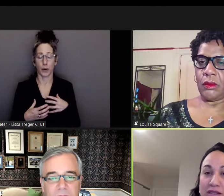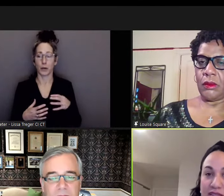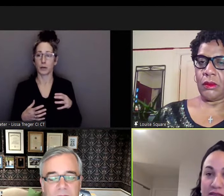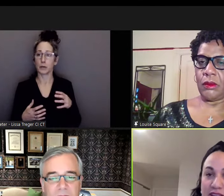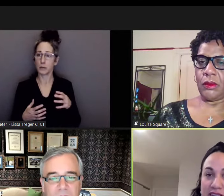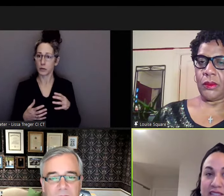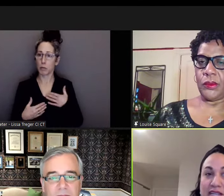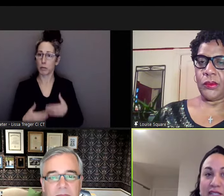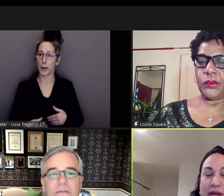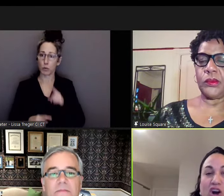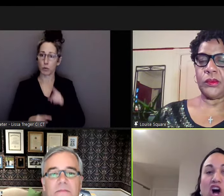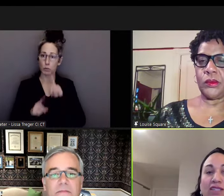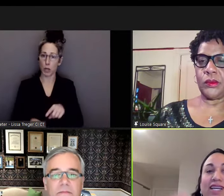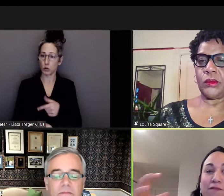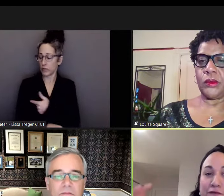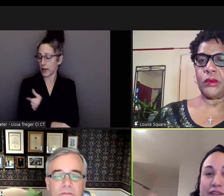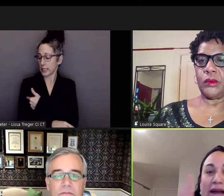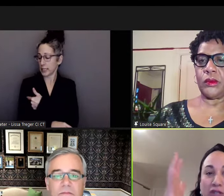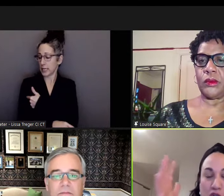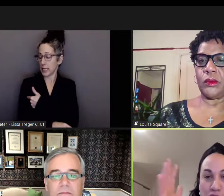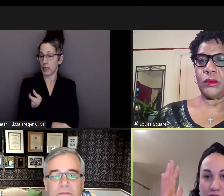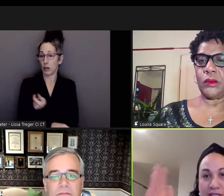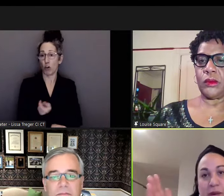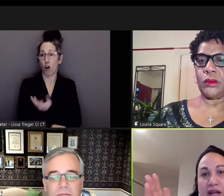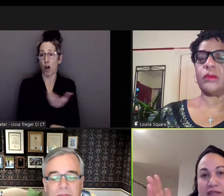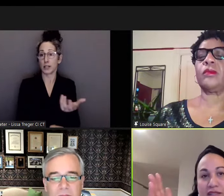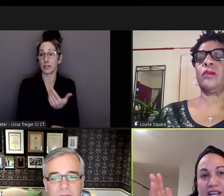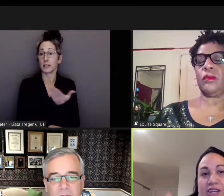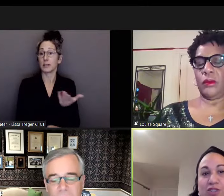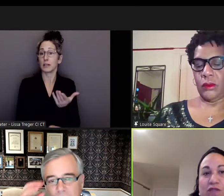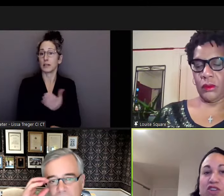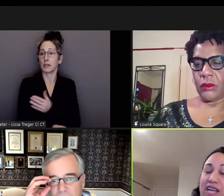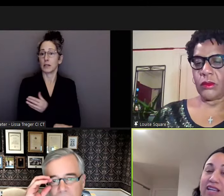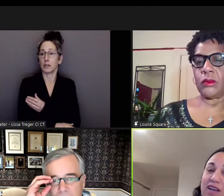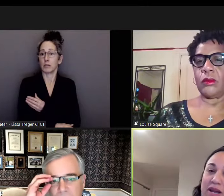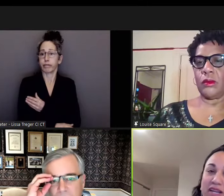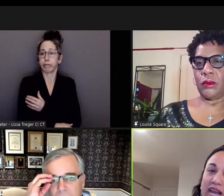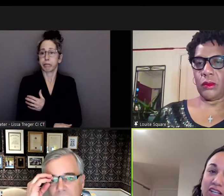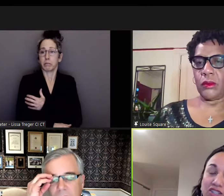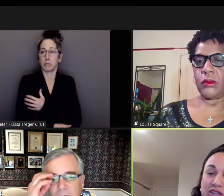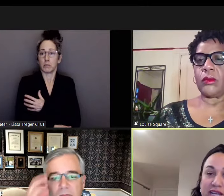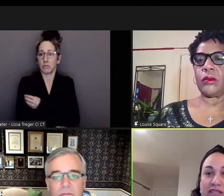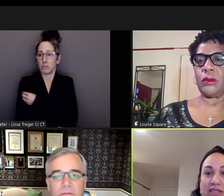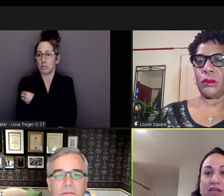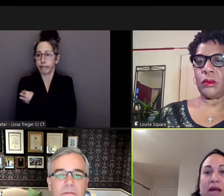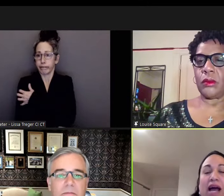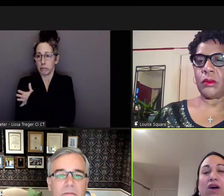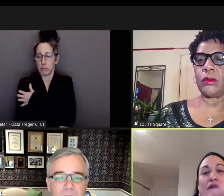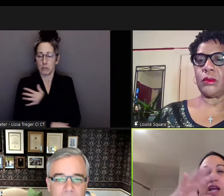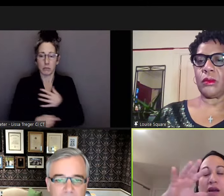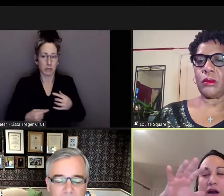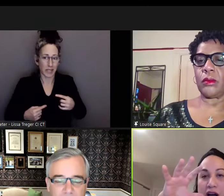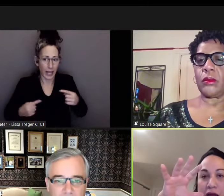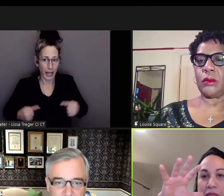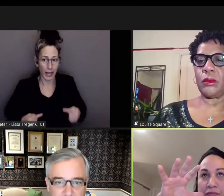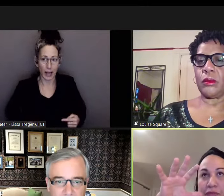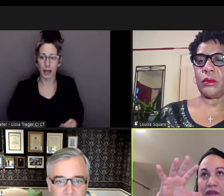it responds to the vaccine is by causing an inflammatory response. So if you're taking a medication that can